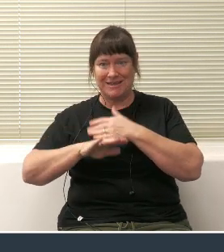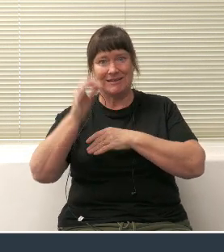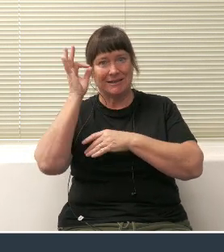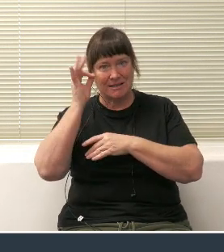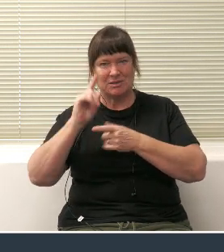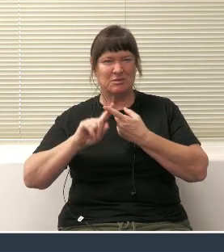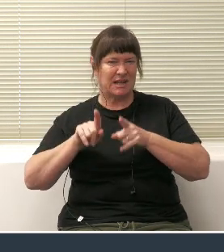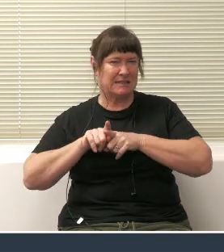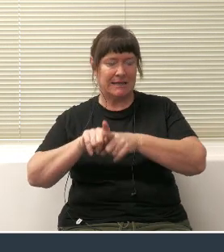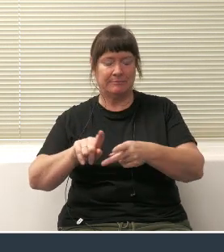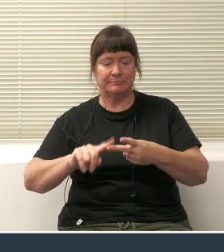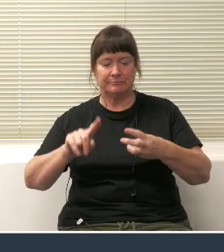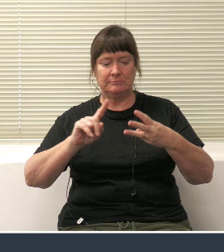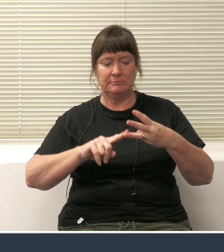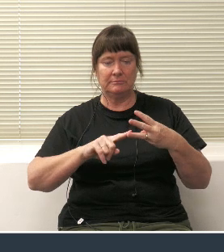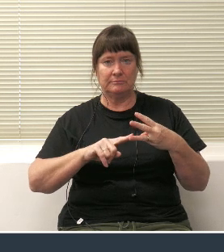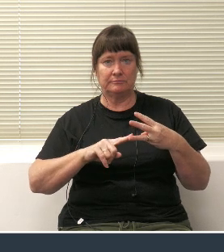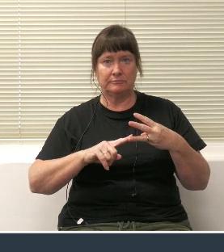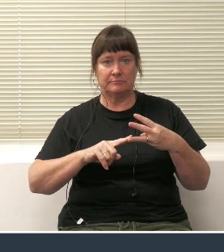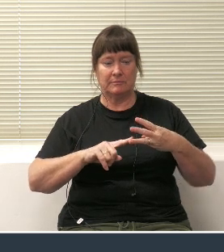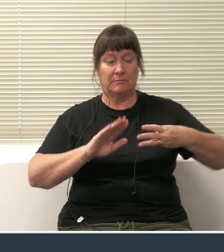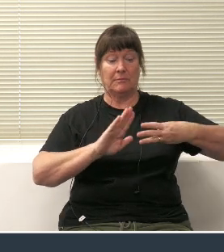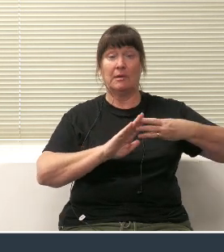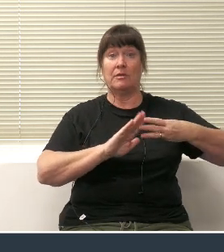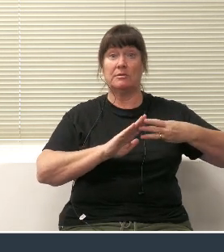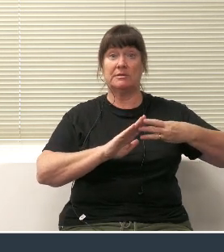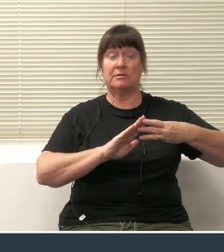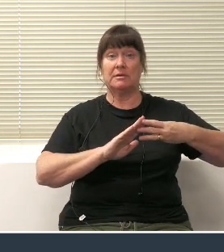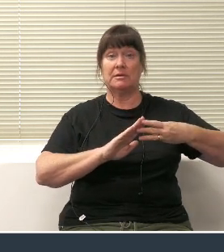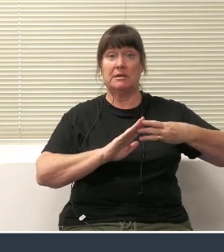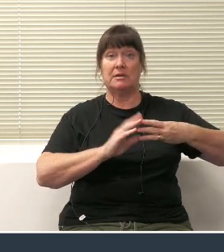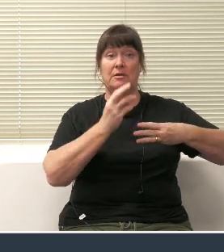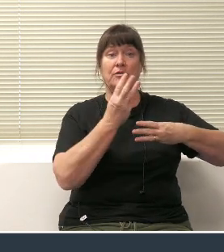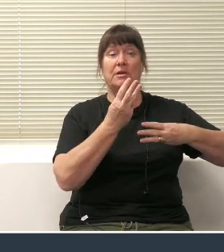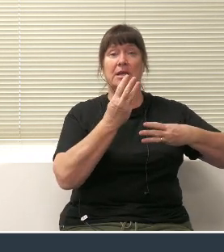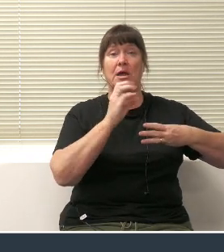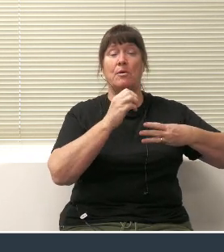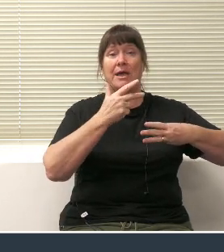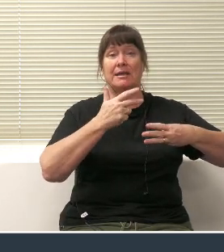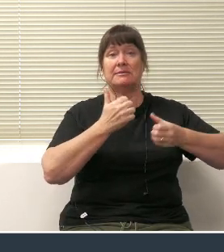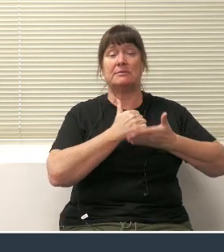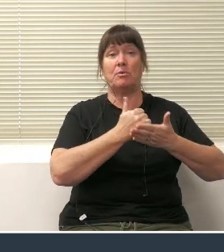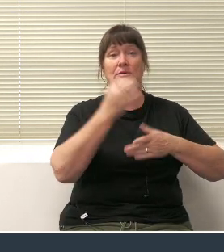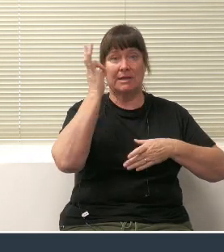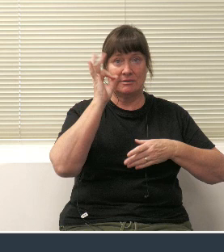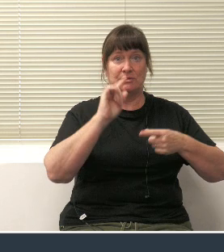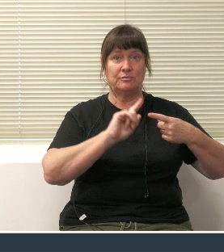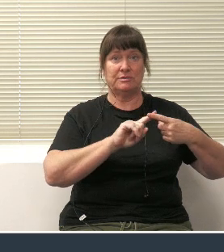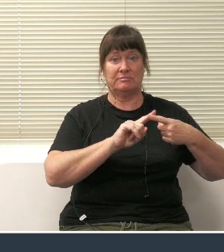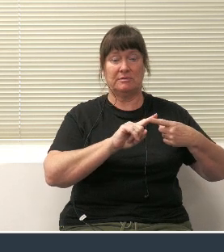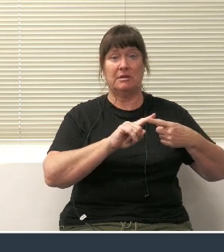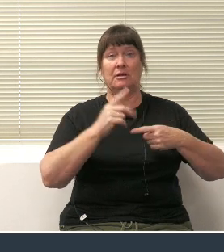or the status quo. So of those submitters that answered, we had 308 supporting council's preferred